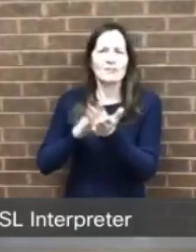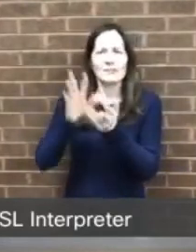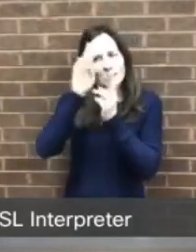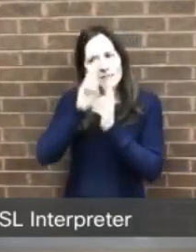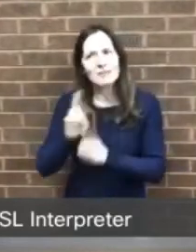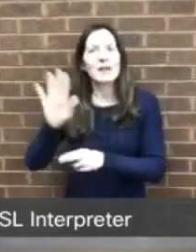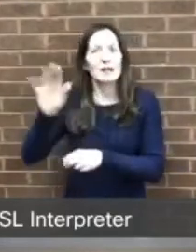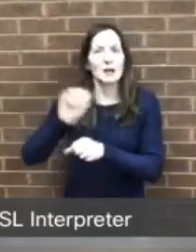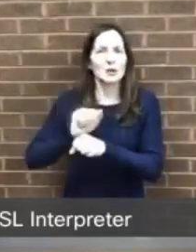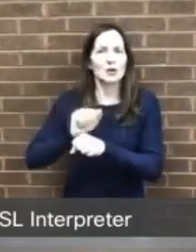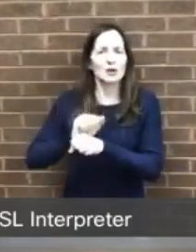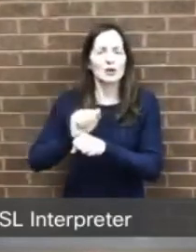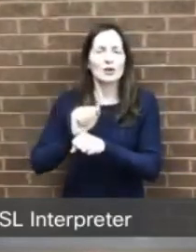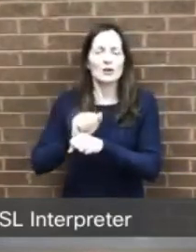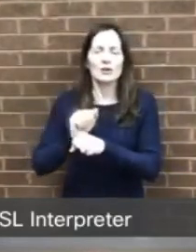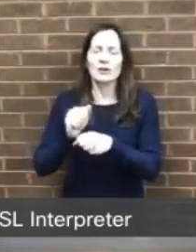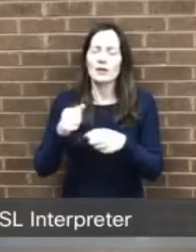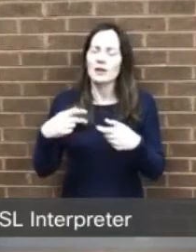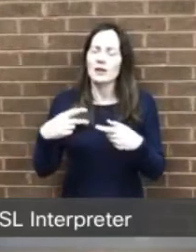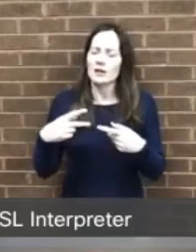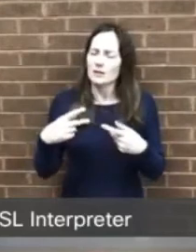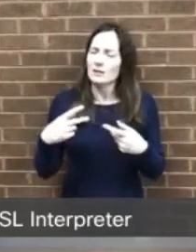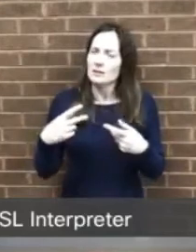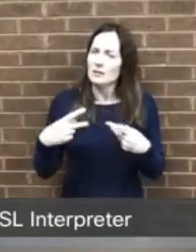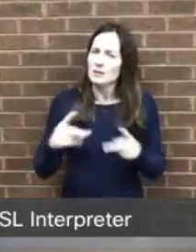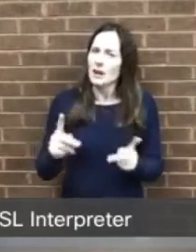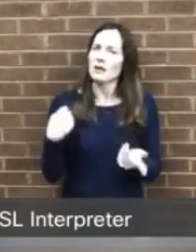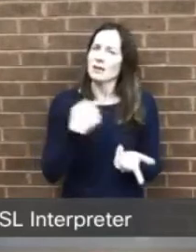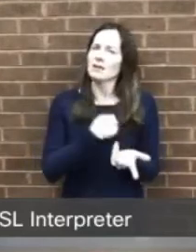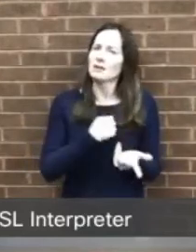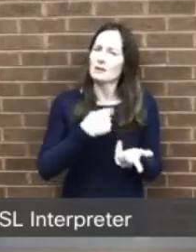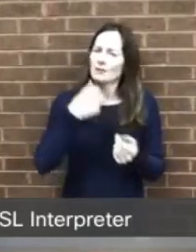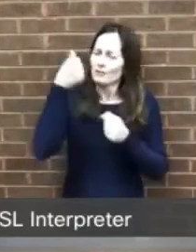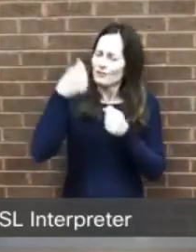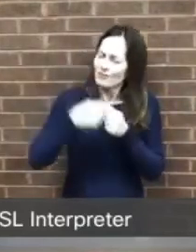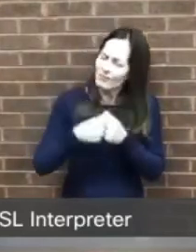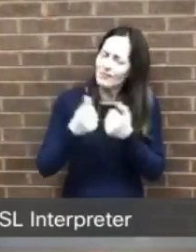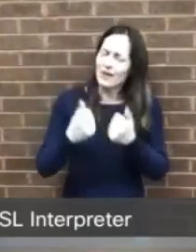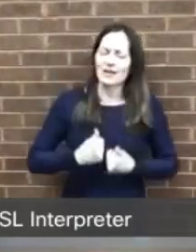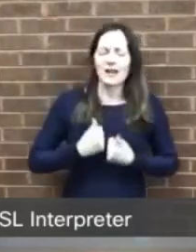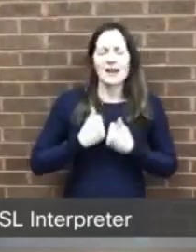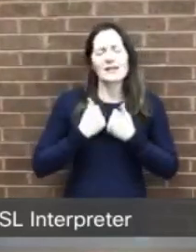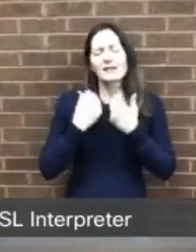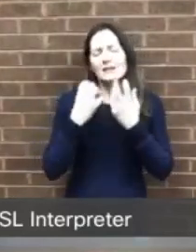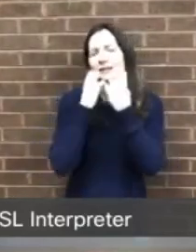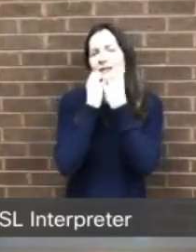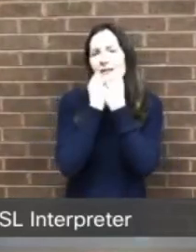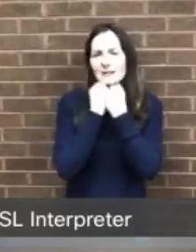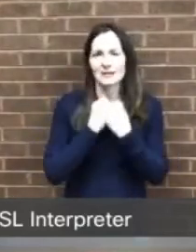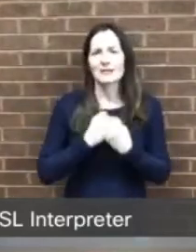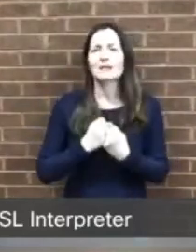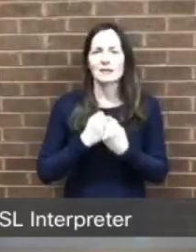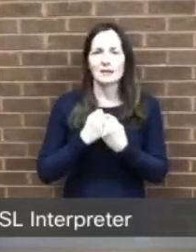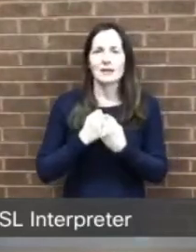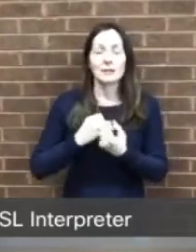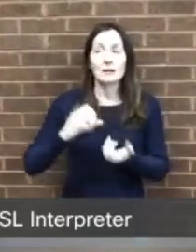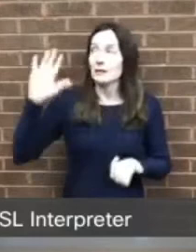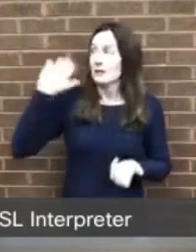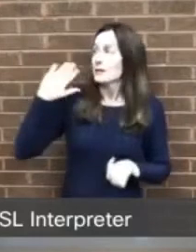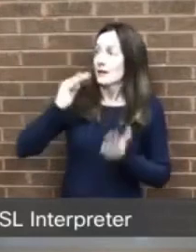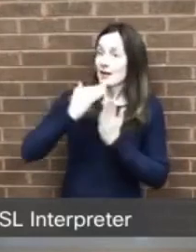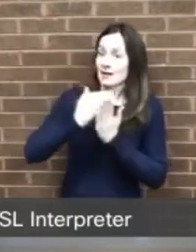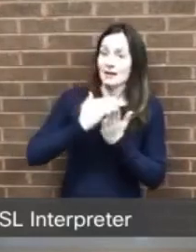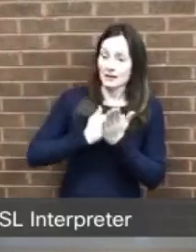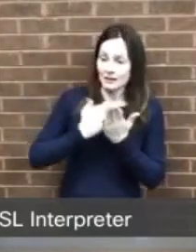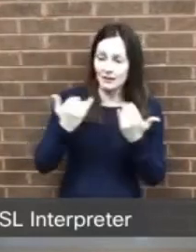we rededicate ourselves to pursuing wisdom. May the lessons of the past and present be a